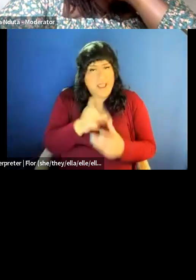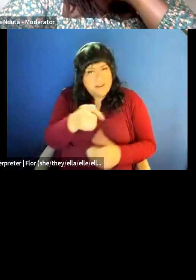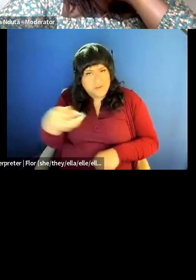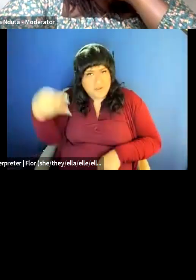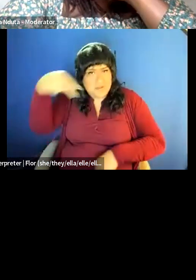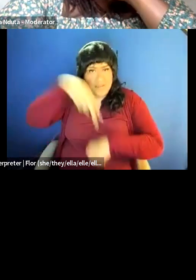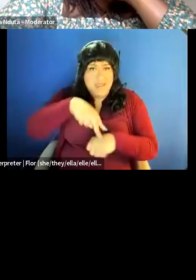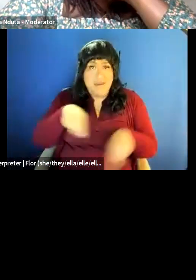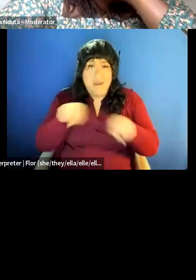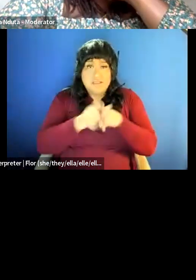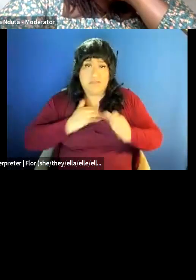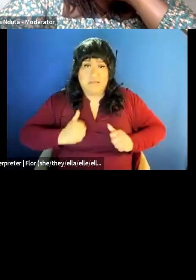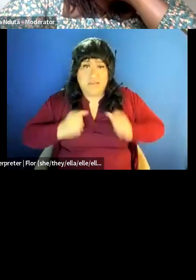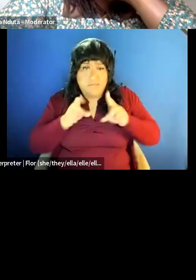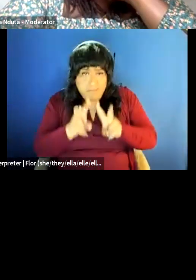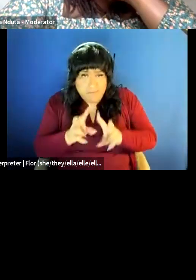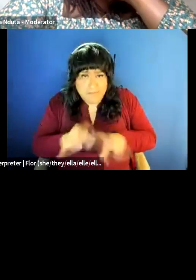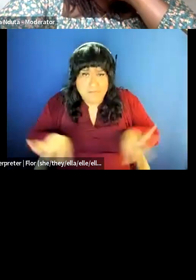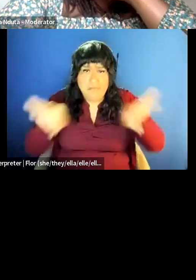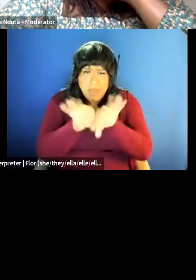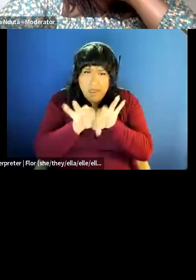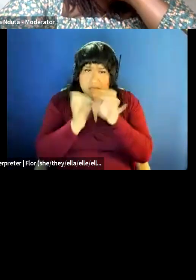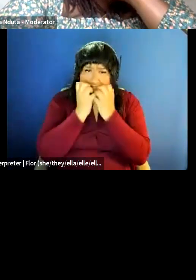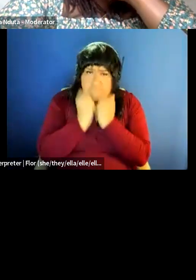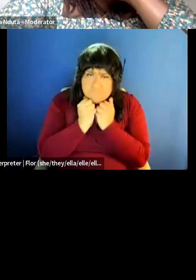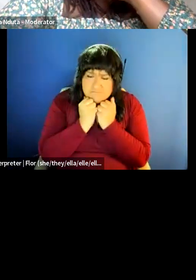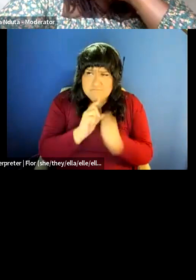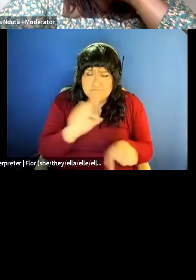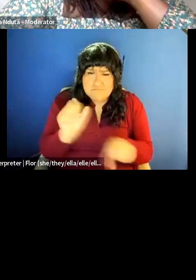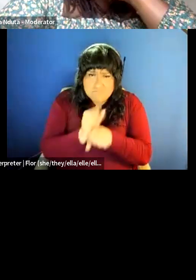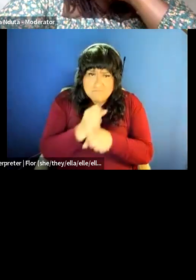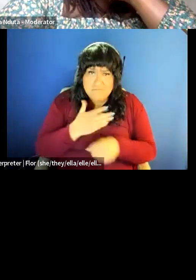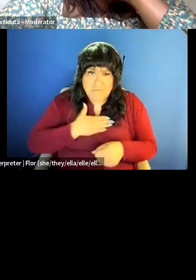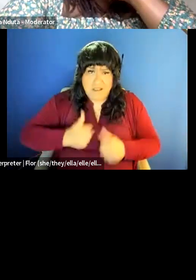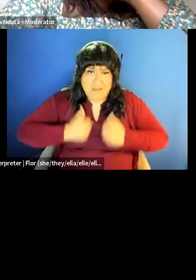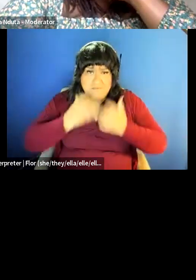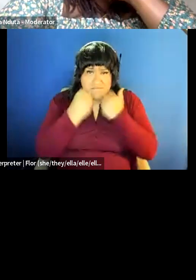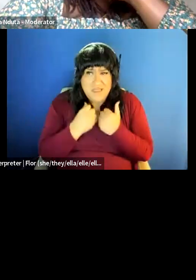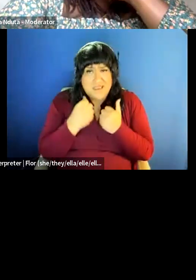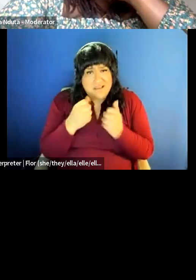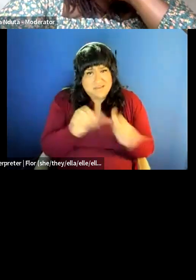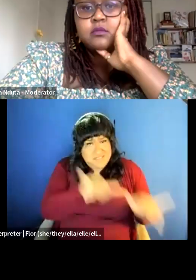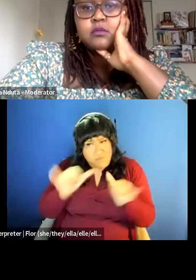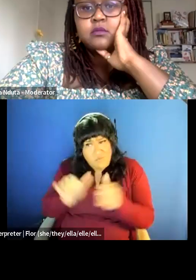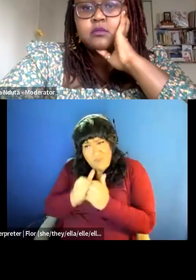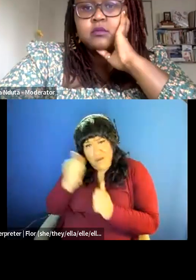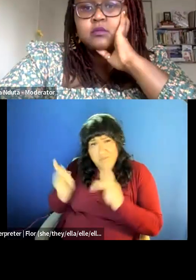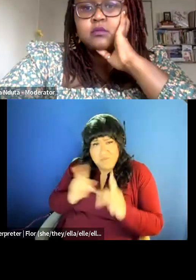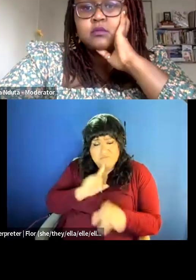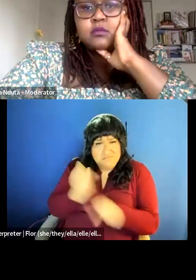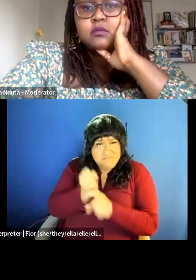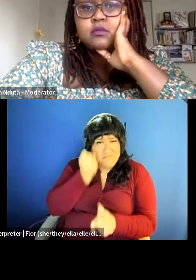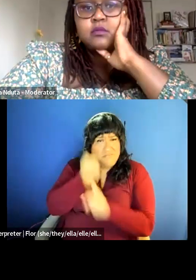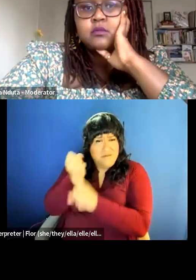life matters, because it does. And so does everyone else's life who has been truly impacted by all of